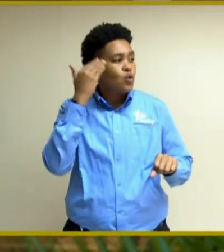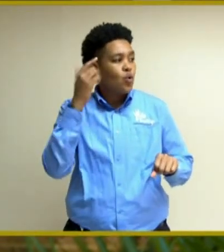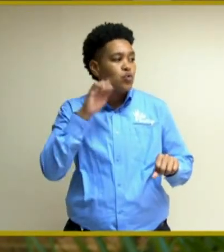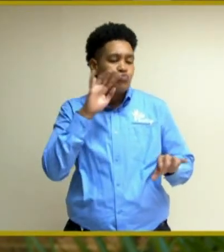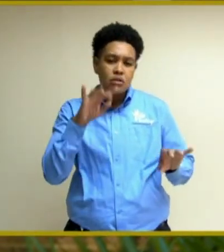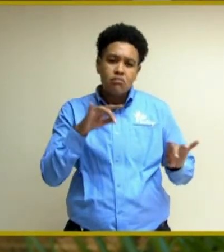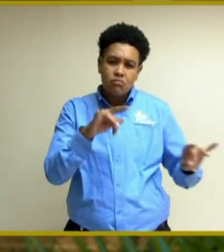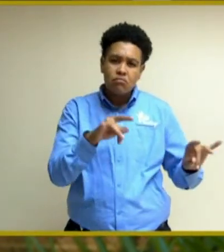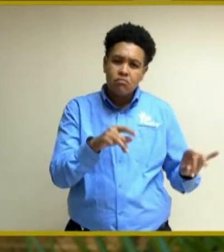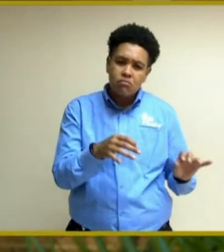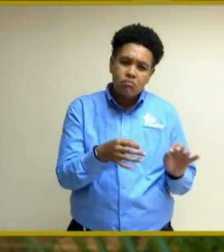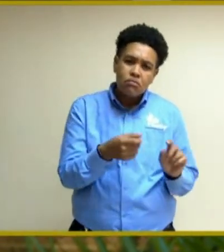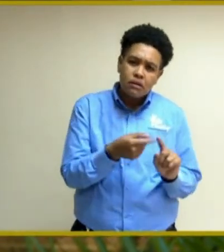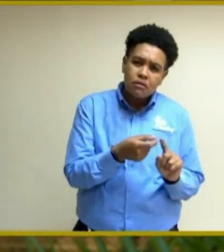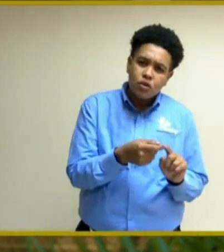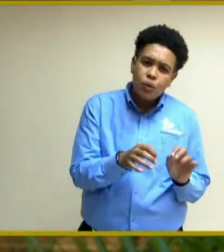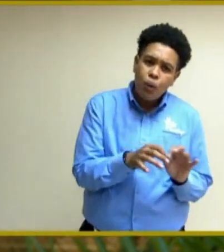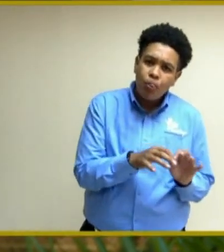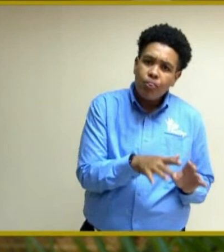efficacious. So we move on